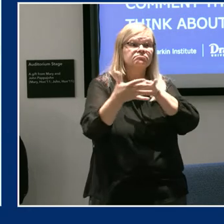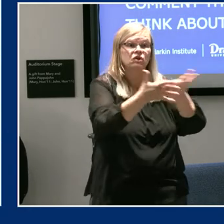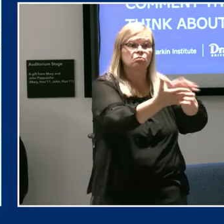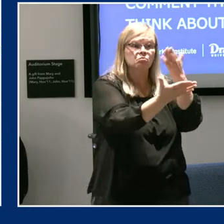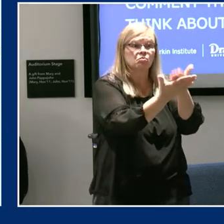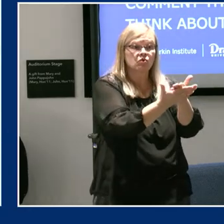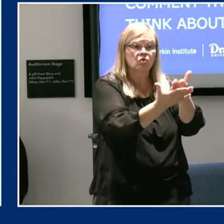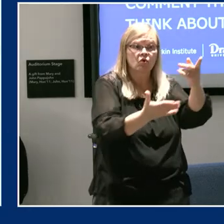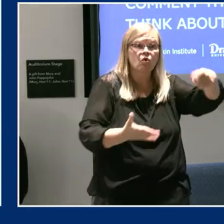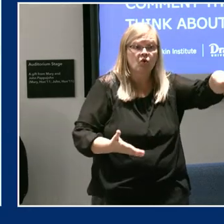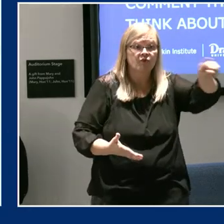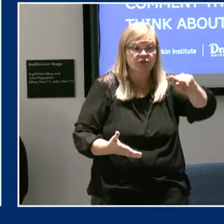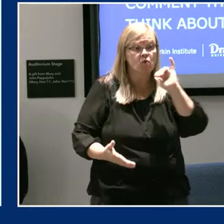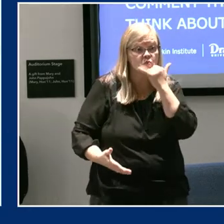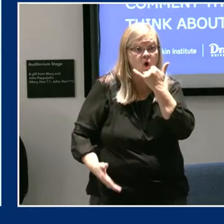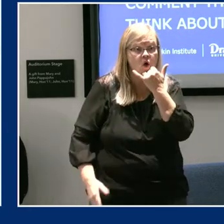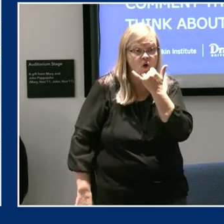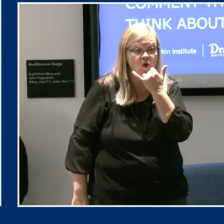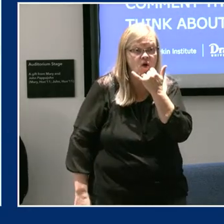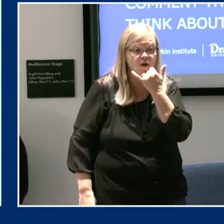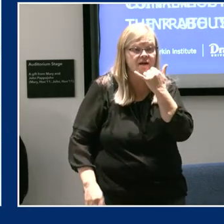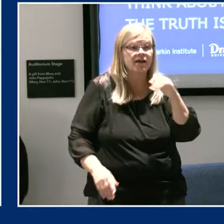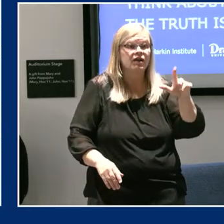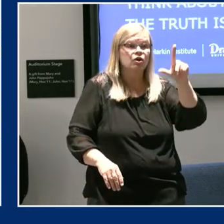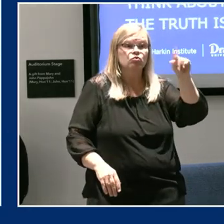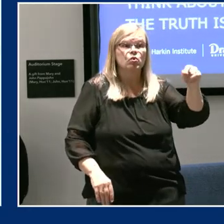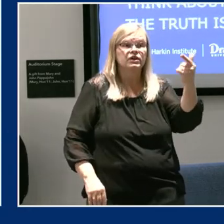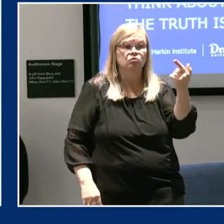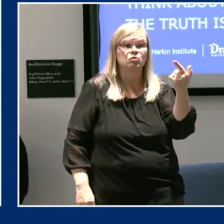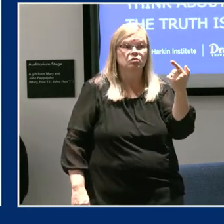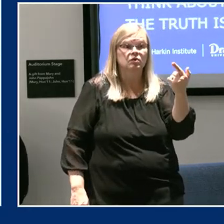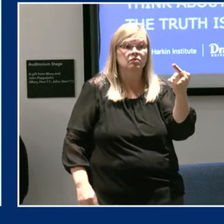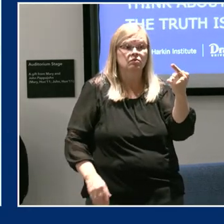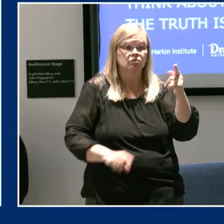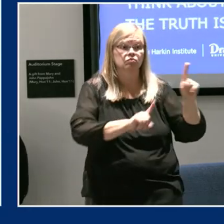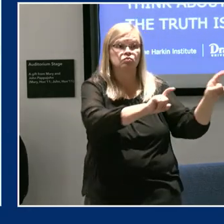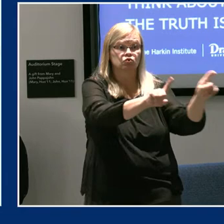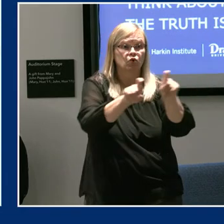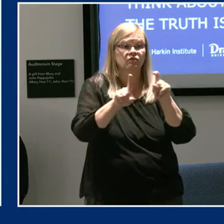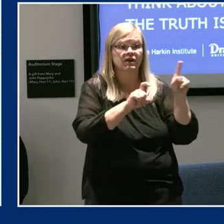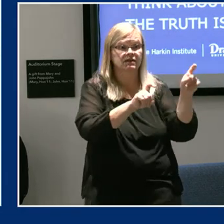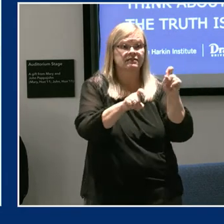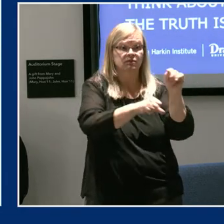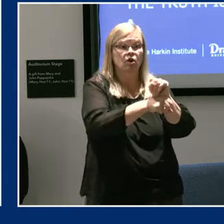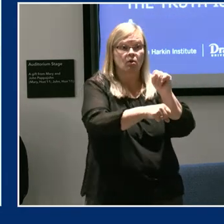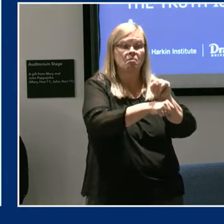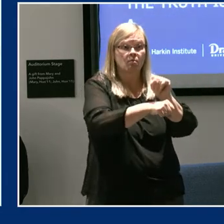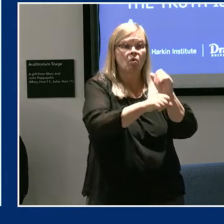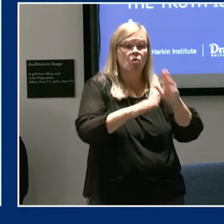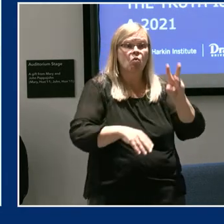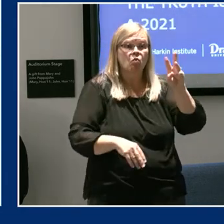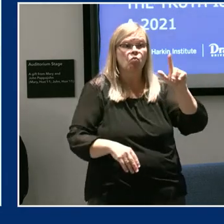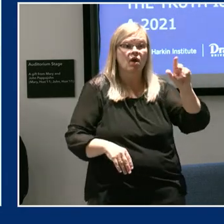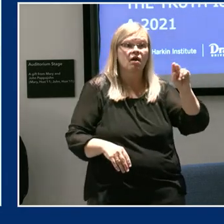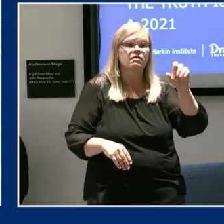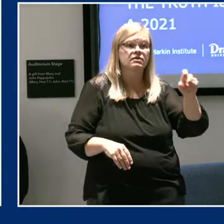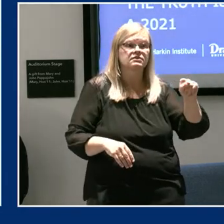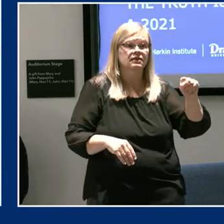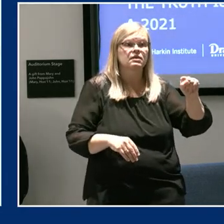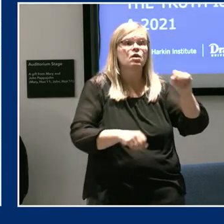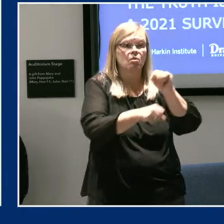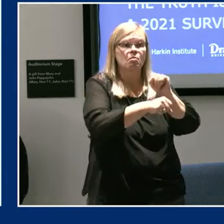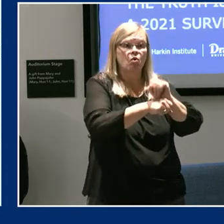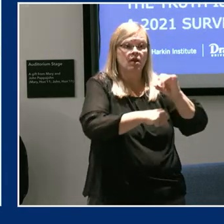wrong. A 2021 survey of employee wellness by the Employee Benefit